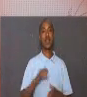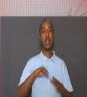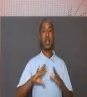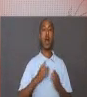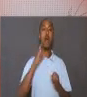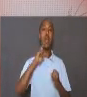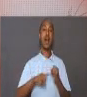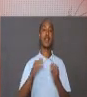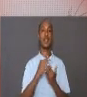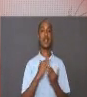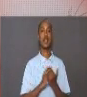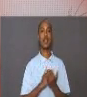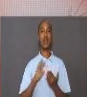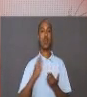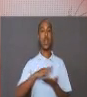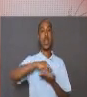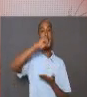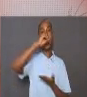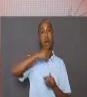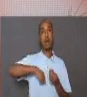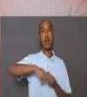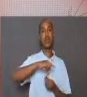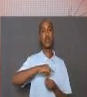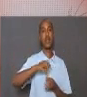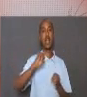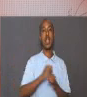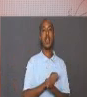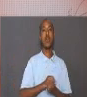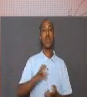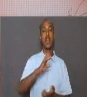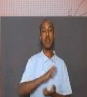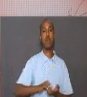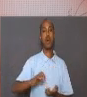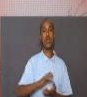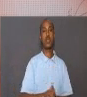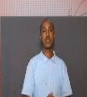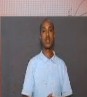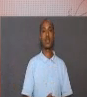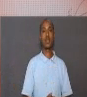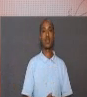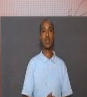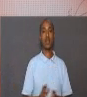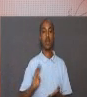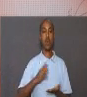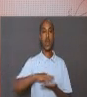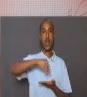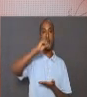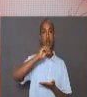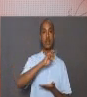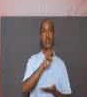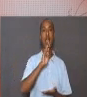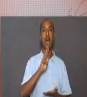our last lesson, we learned about inorganic compounds. We learned that they